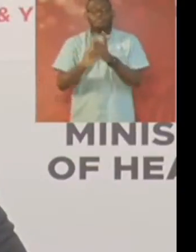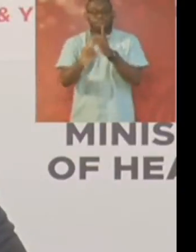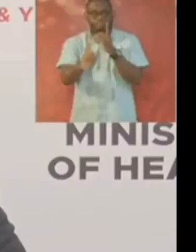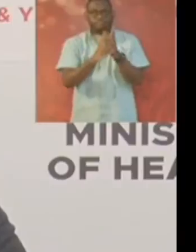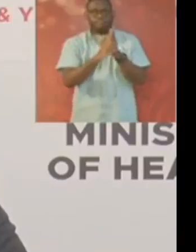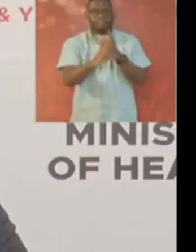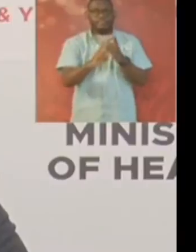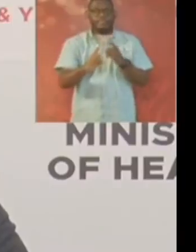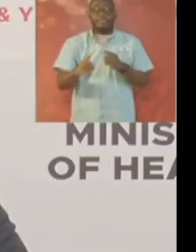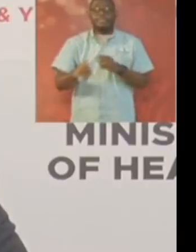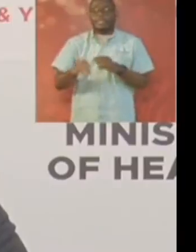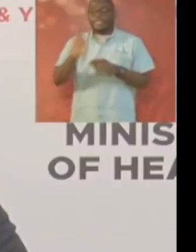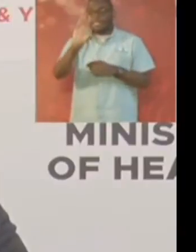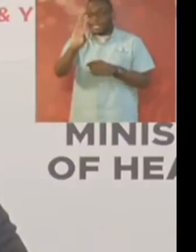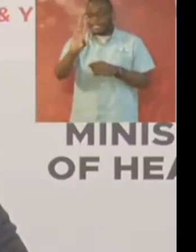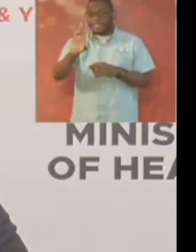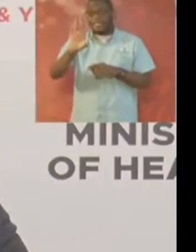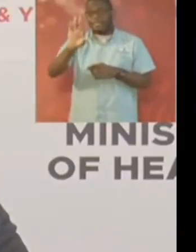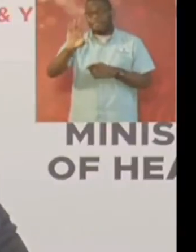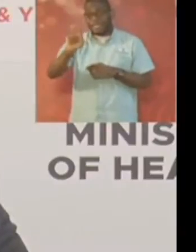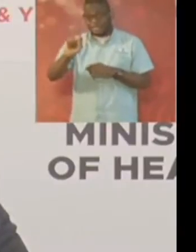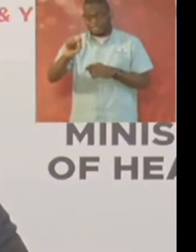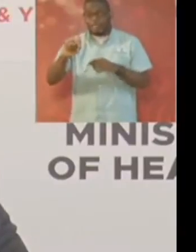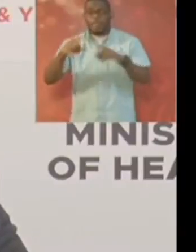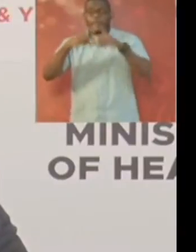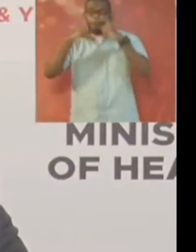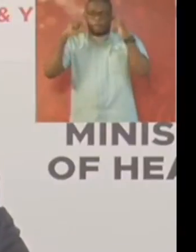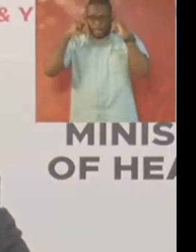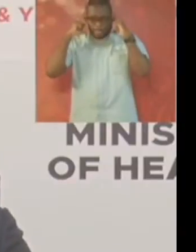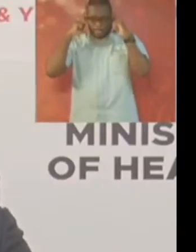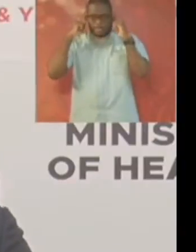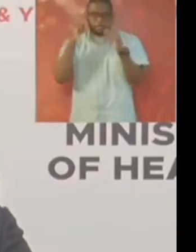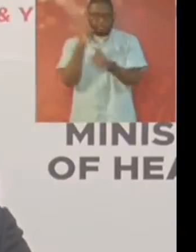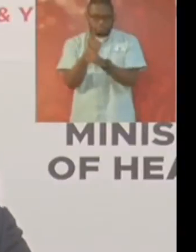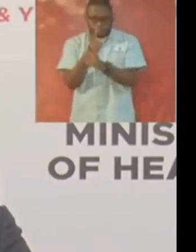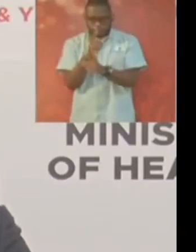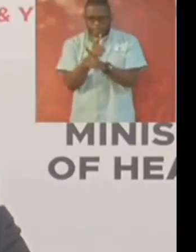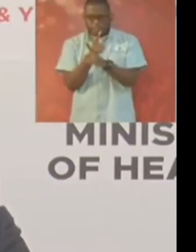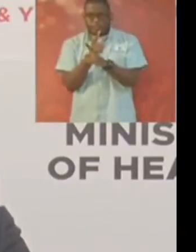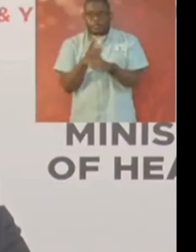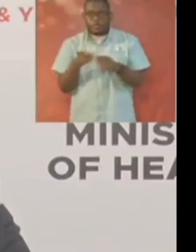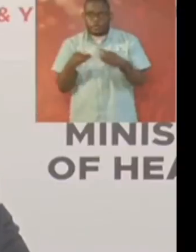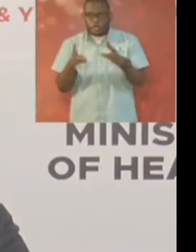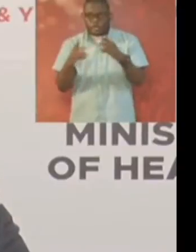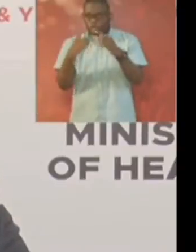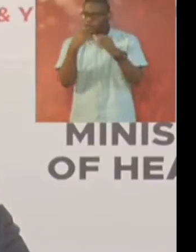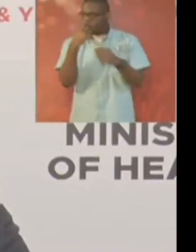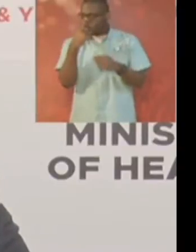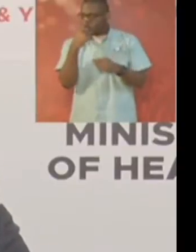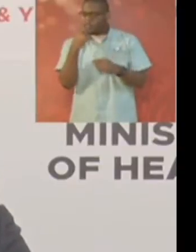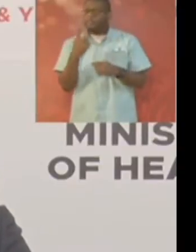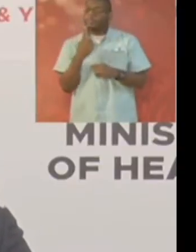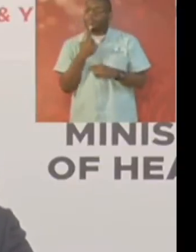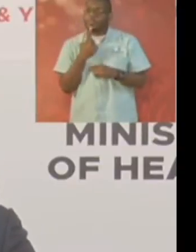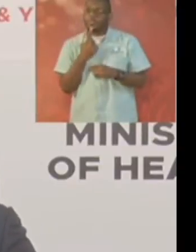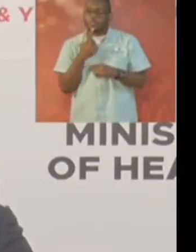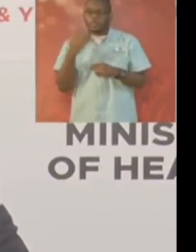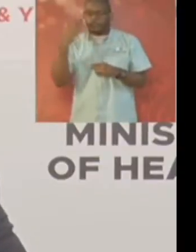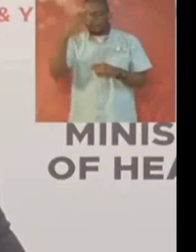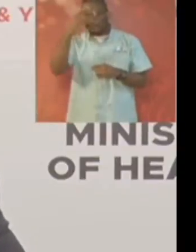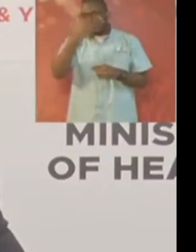from others. And wear your mask the right way. Ensure that it covers your mouth, nose, and chin.